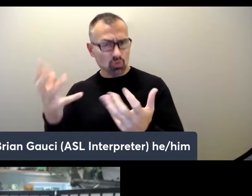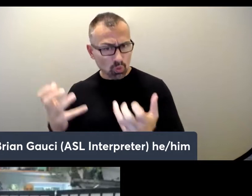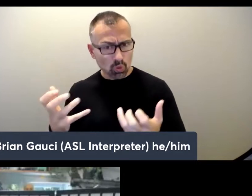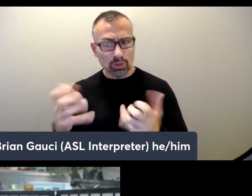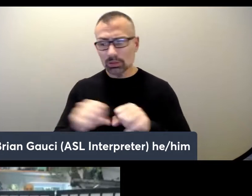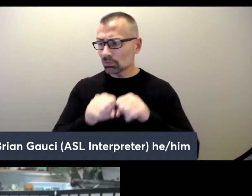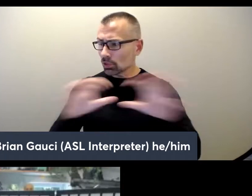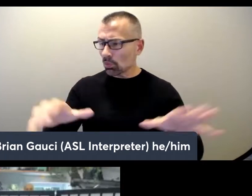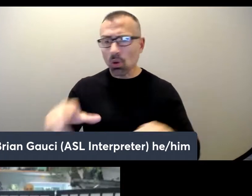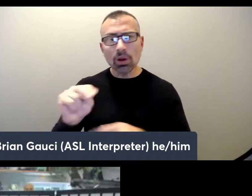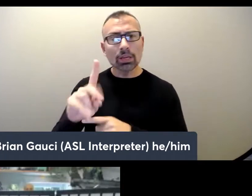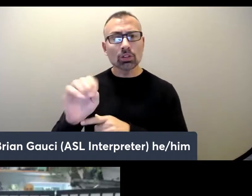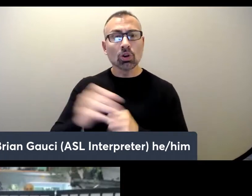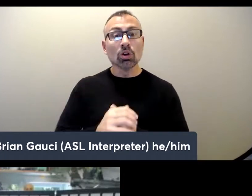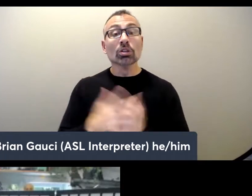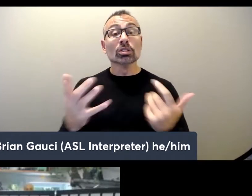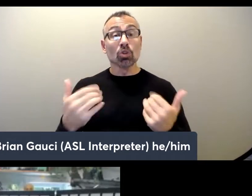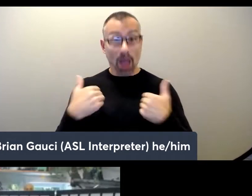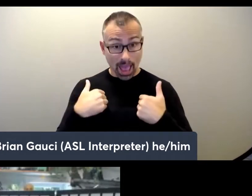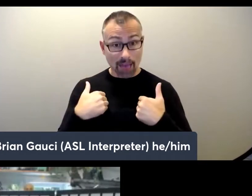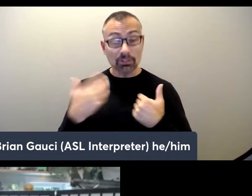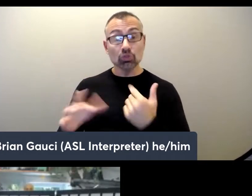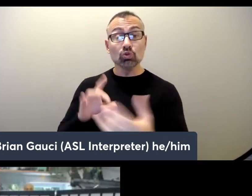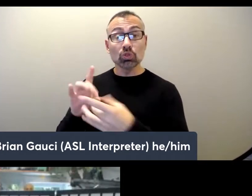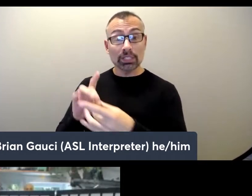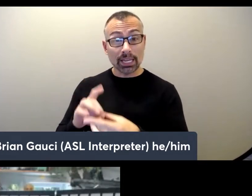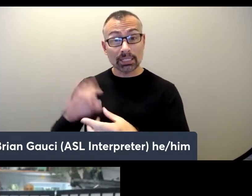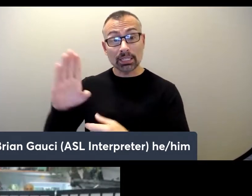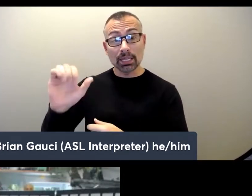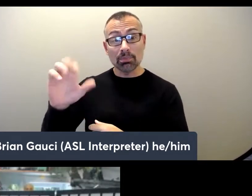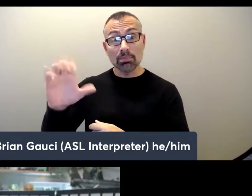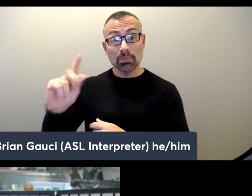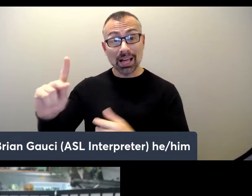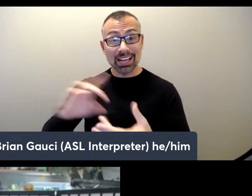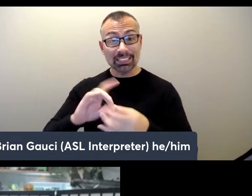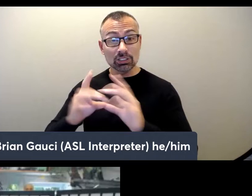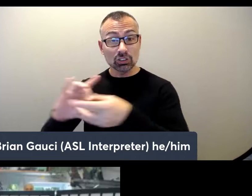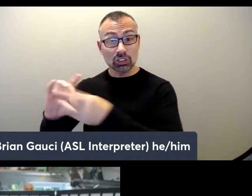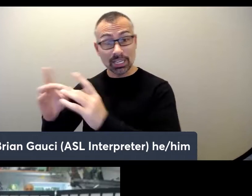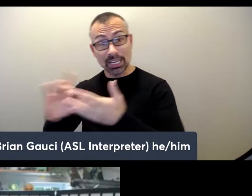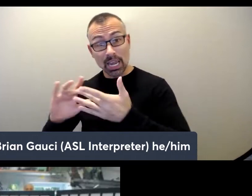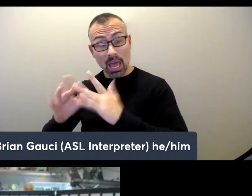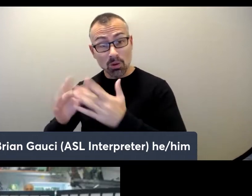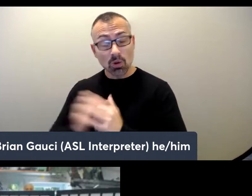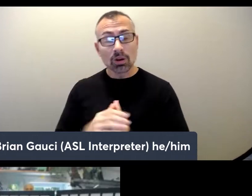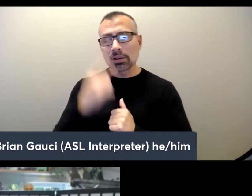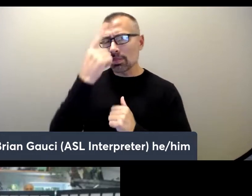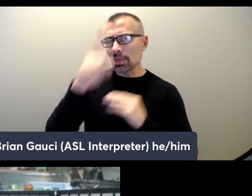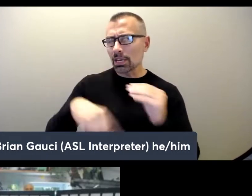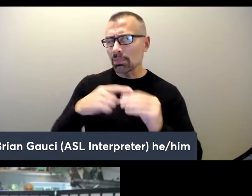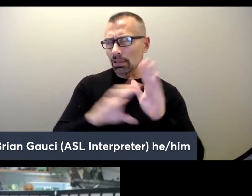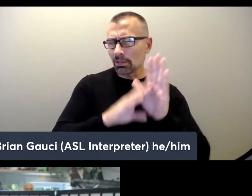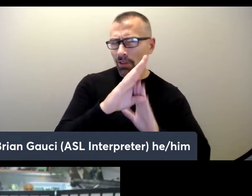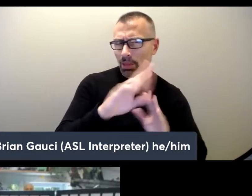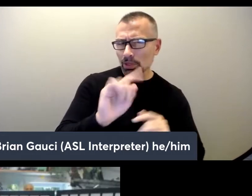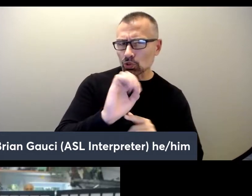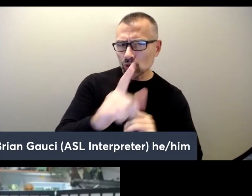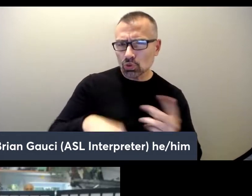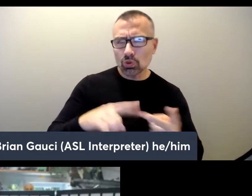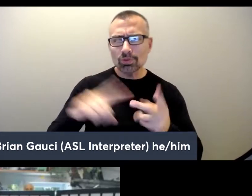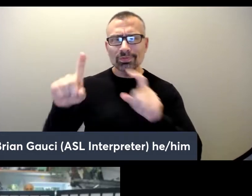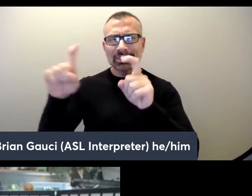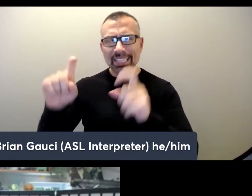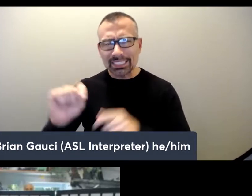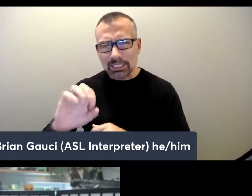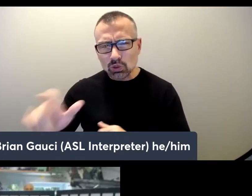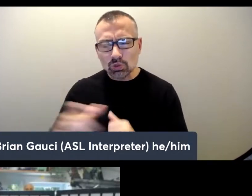You can connect to that blockchain network. The next step is you need to start thinking about your development tooling, your testing tooling. It's a